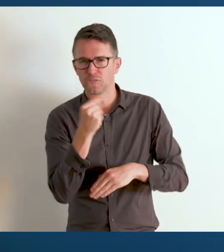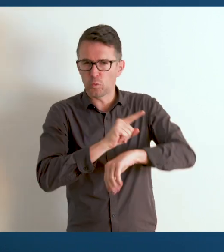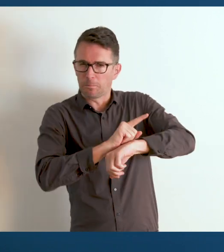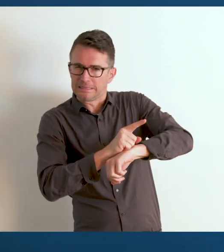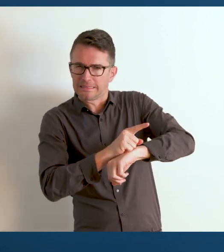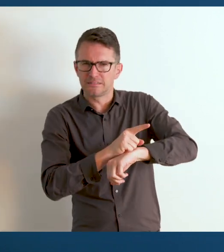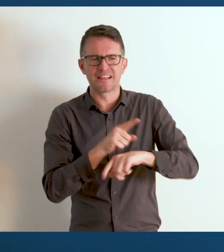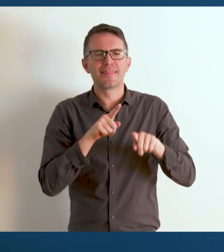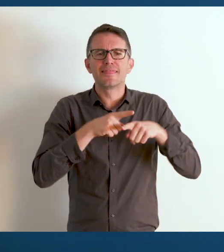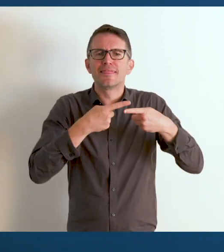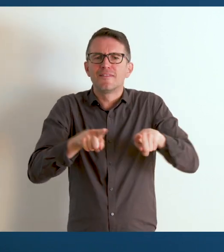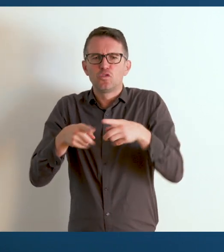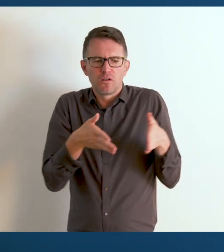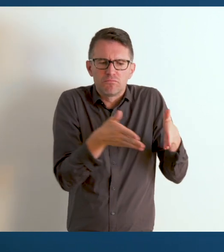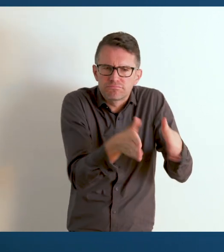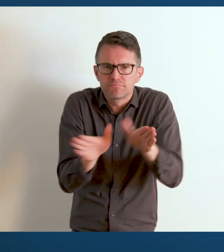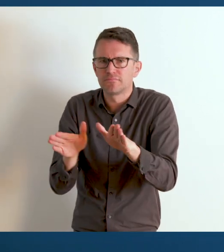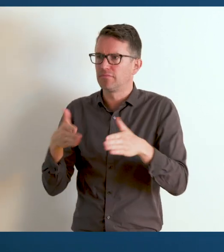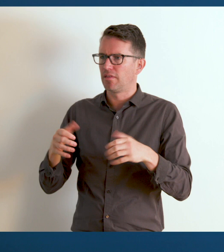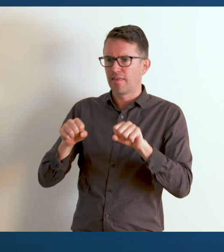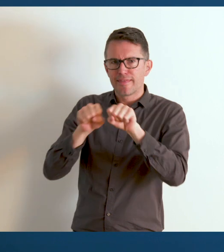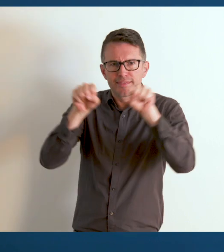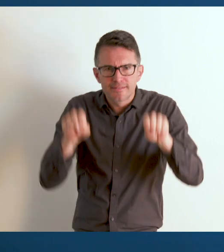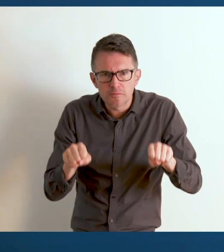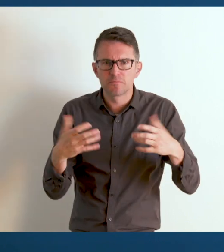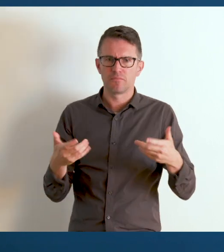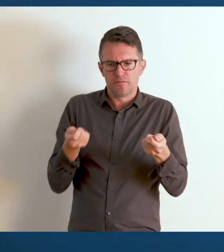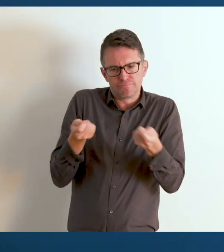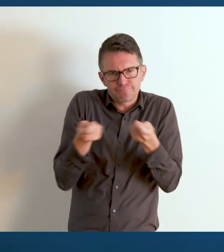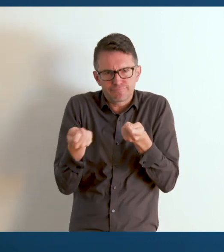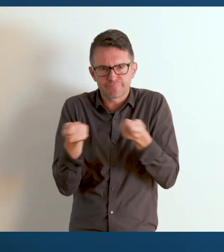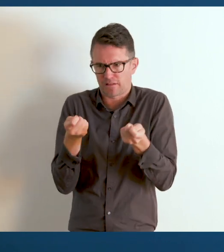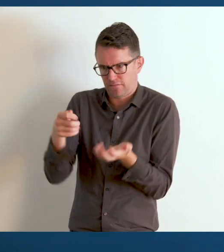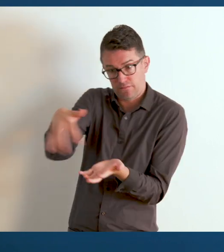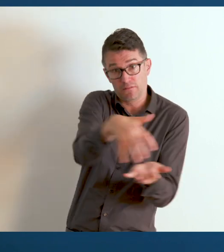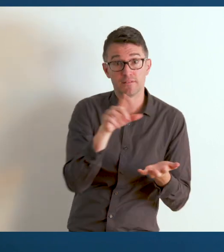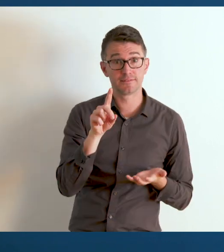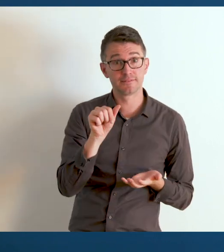include censuses, surveys, the use of administrative data,